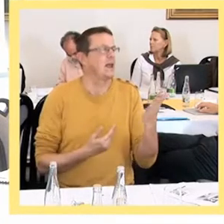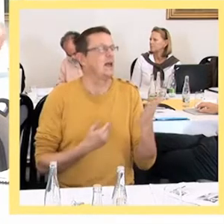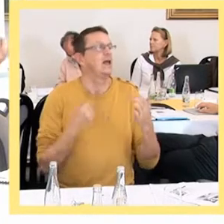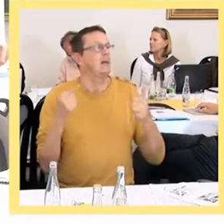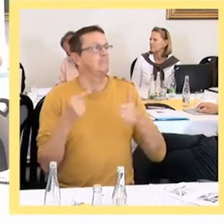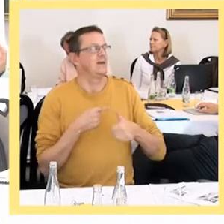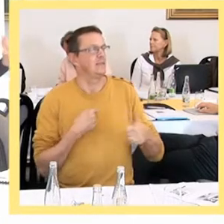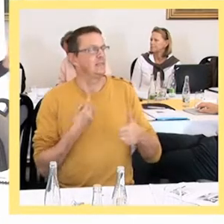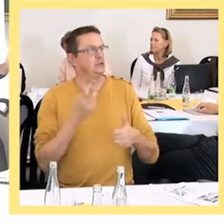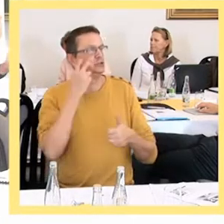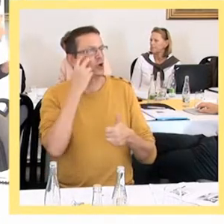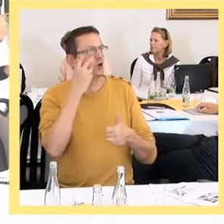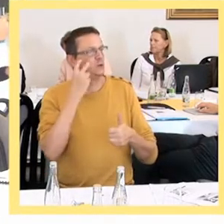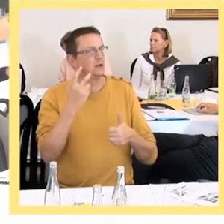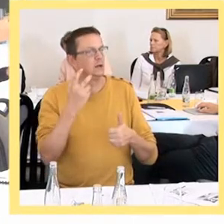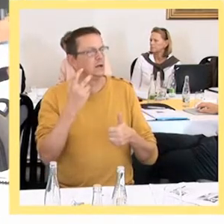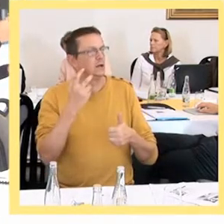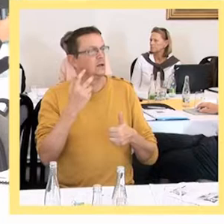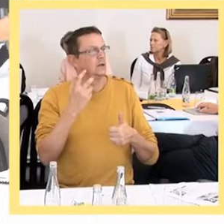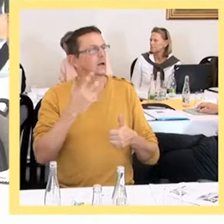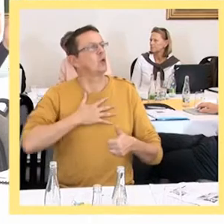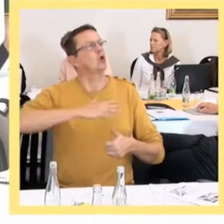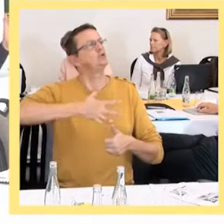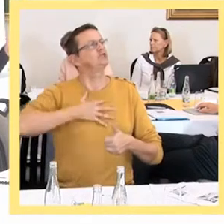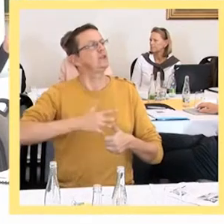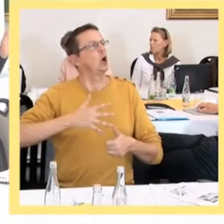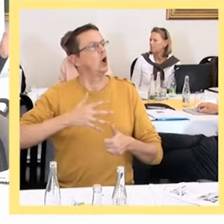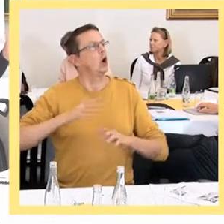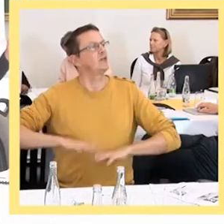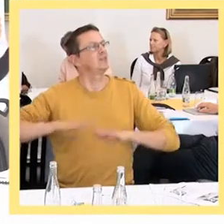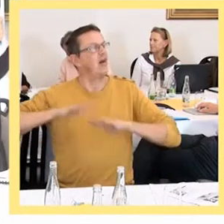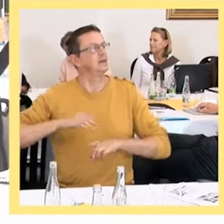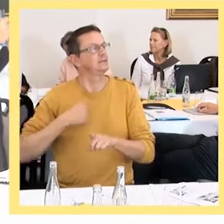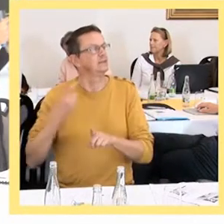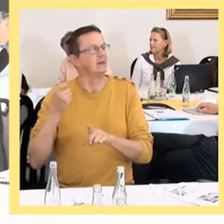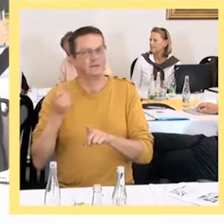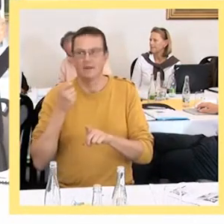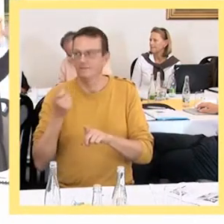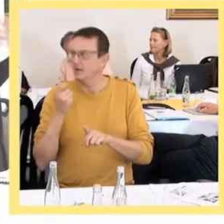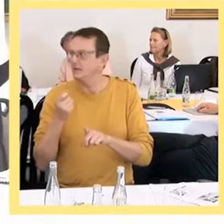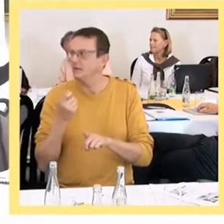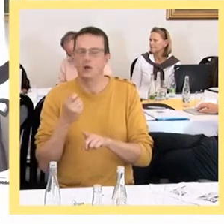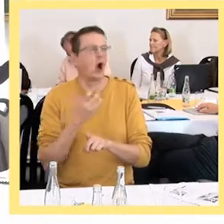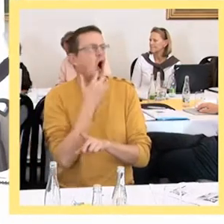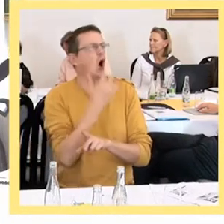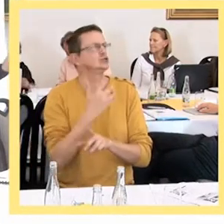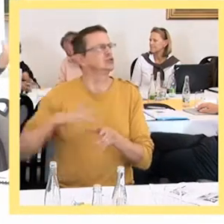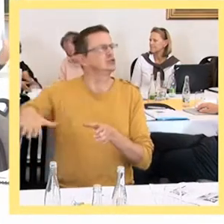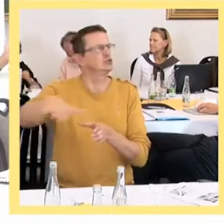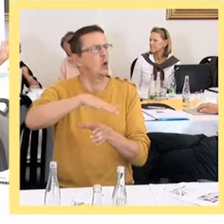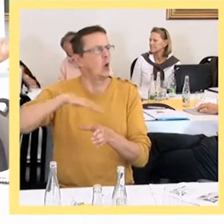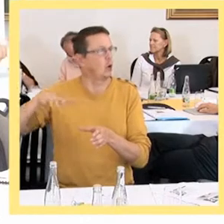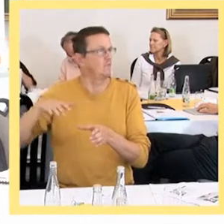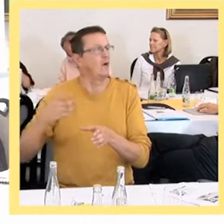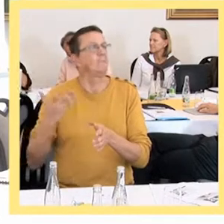around provision of respiratory protection to casualties during or whilst they were waiting in the hot zone, where there's a higher concentration